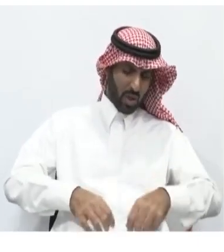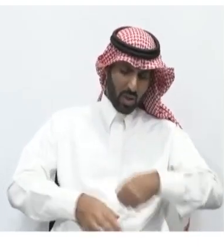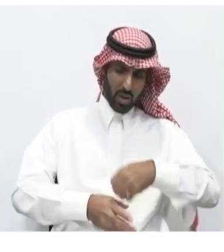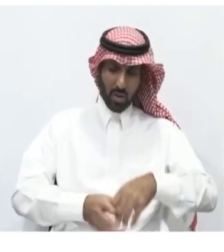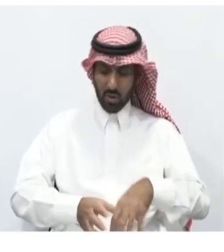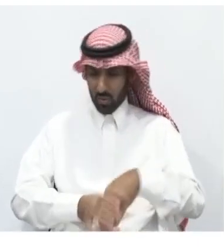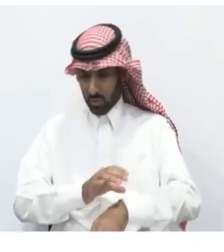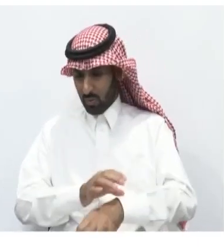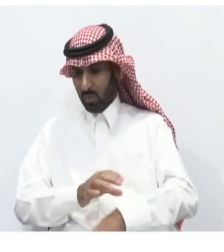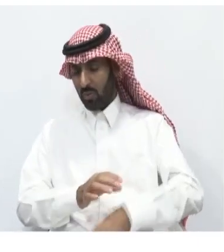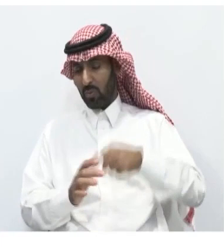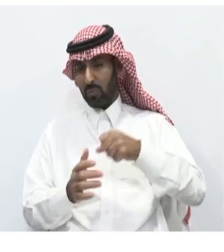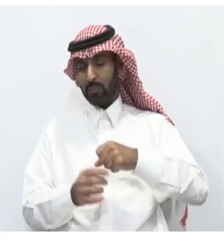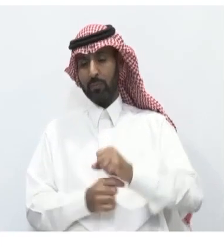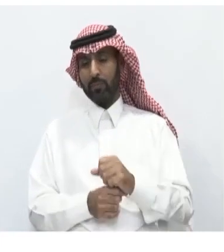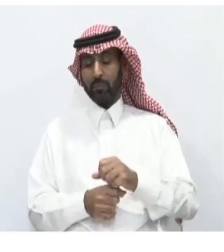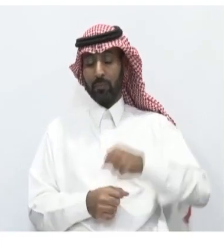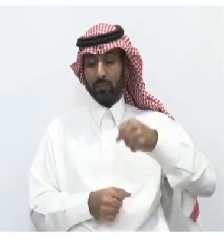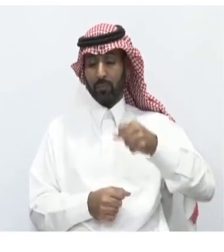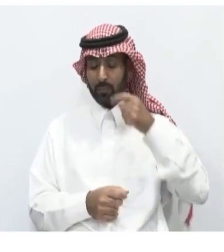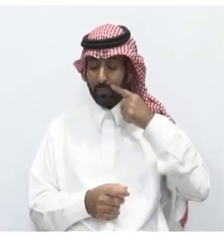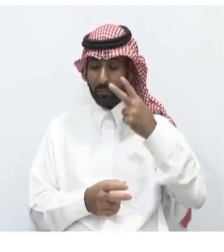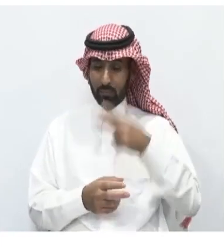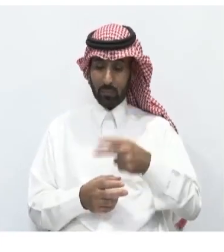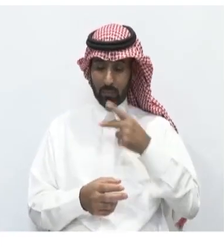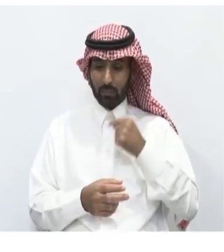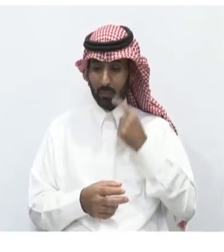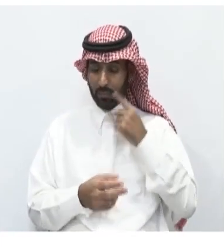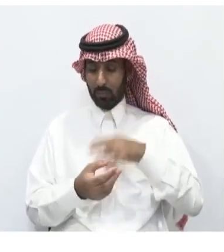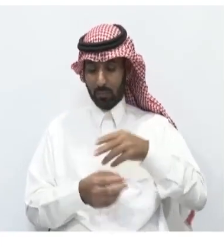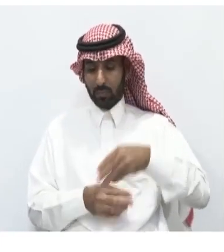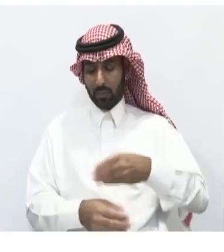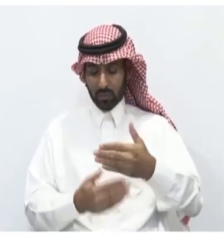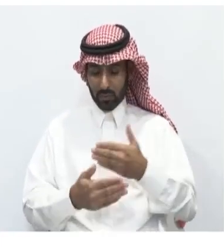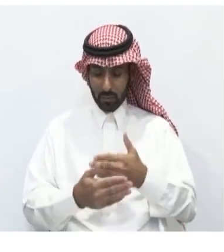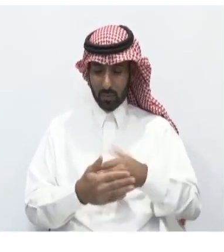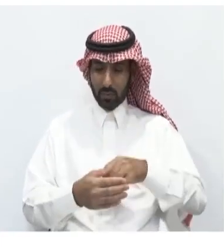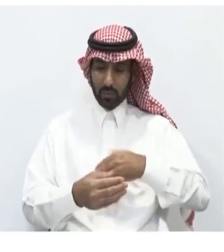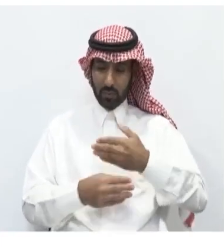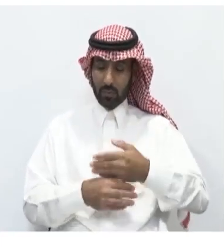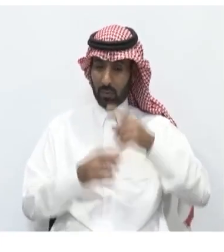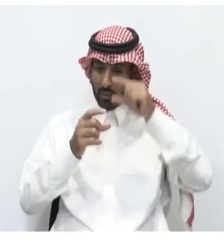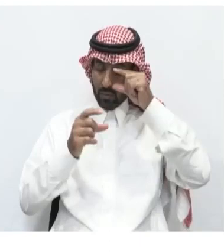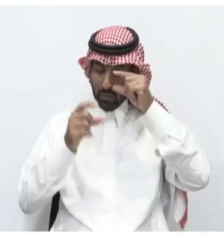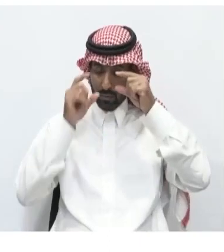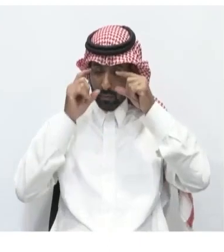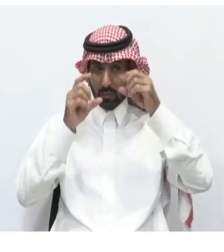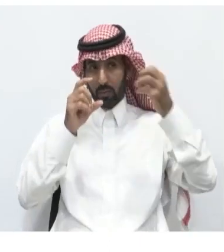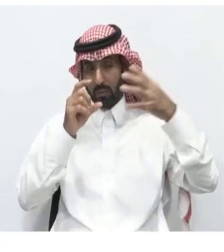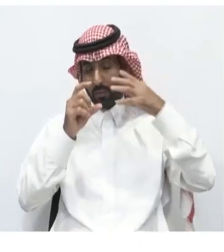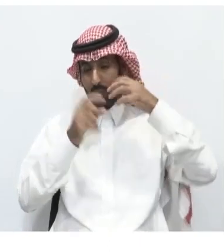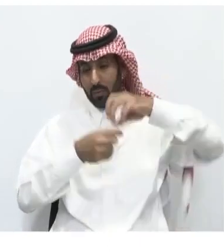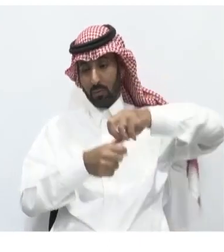item that is buried at the very bottom. Keep items which you will need to access often, such as your sunglasses, your water